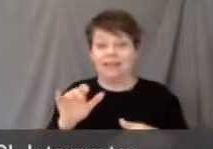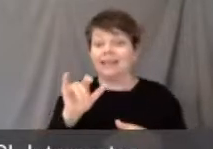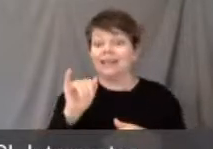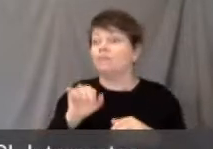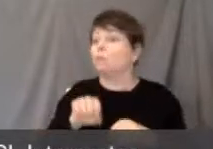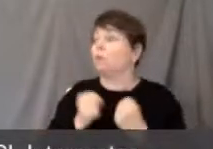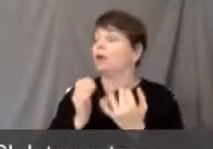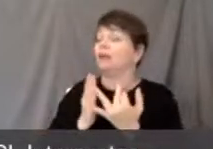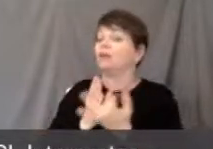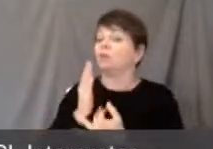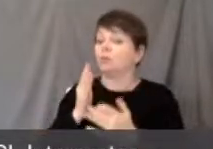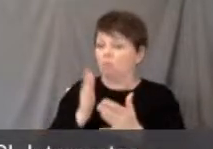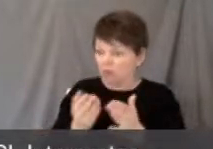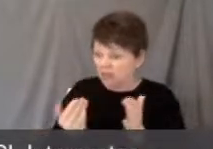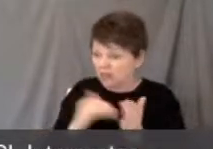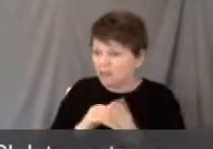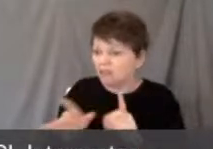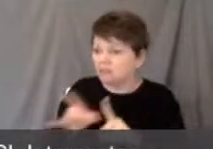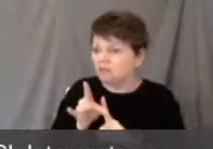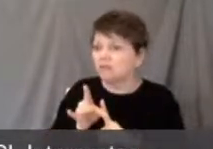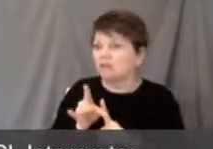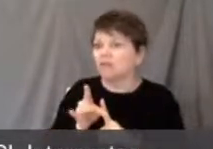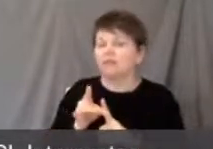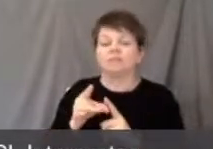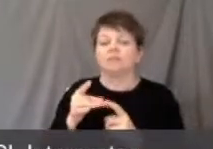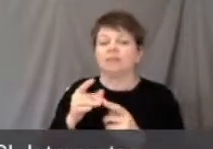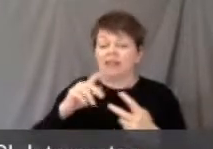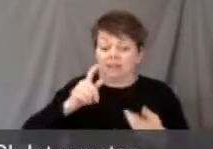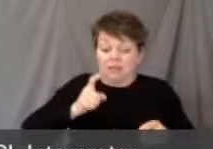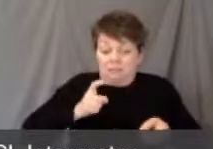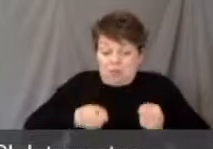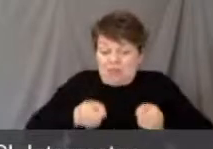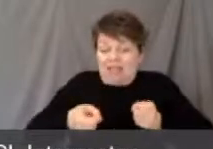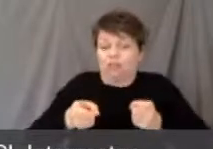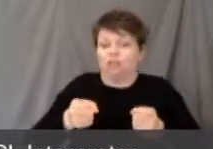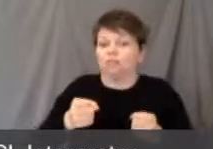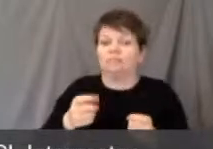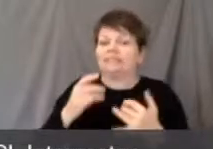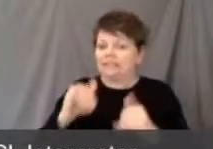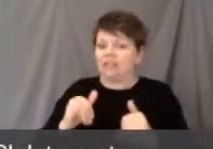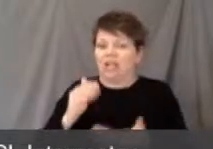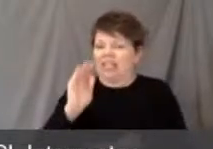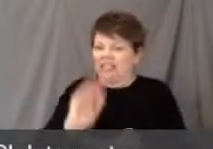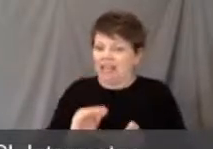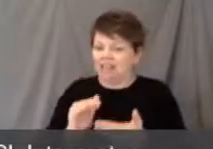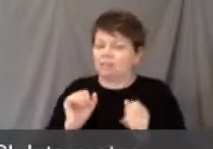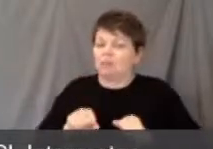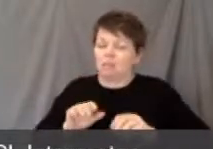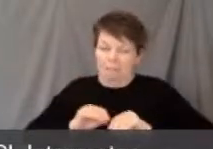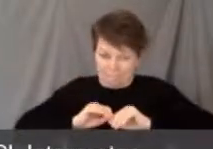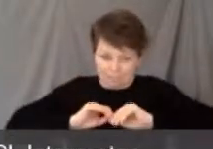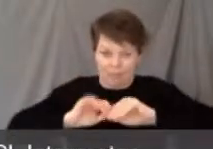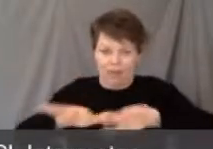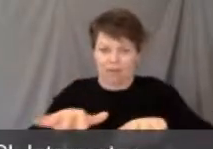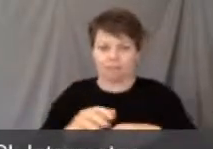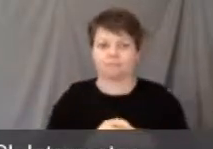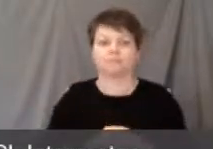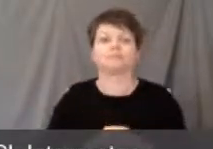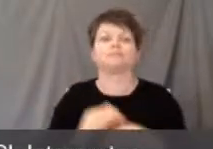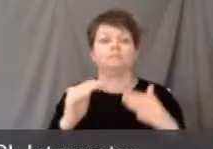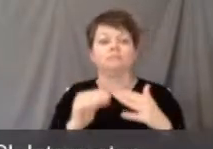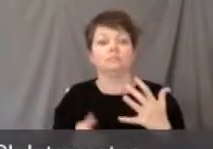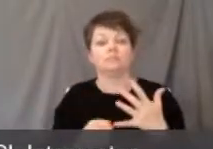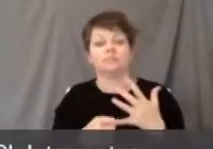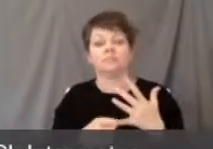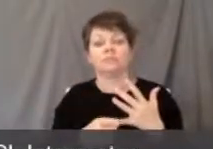at least with our current known mutations and variants. And then to reach herd immunity and to